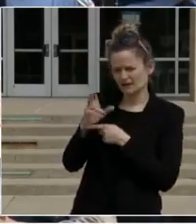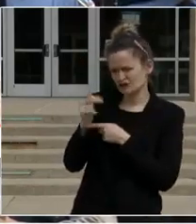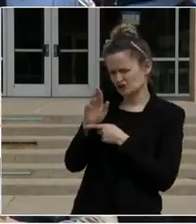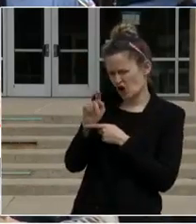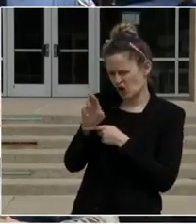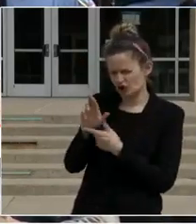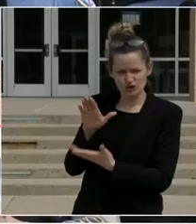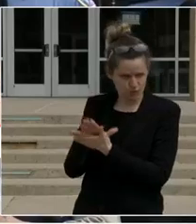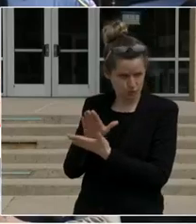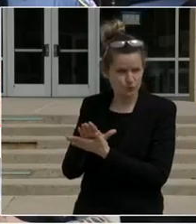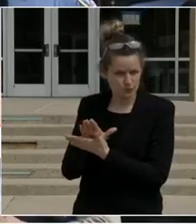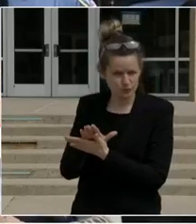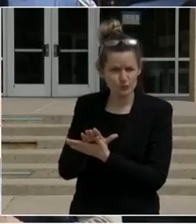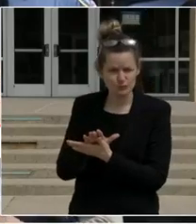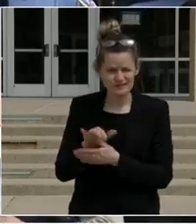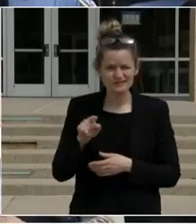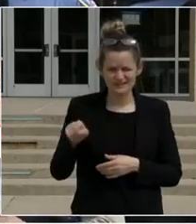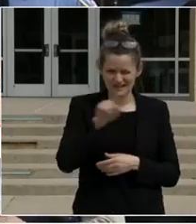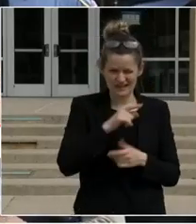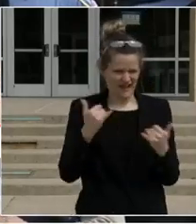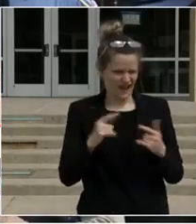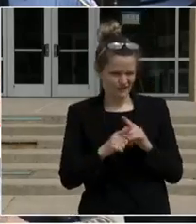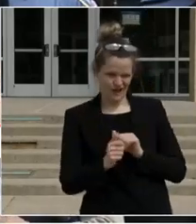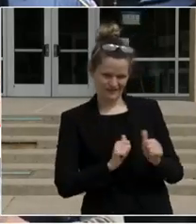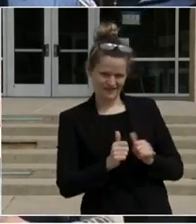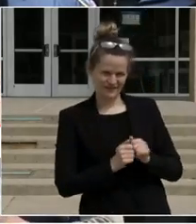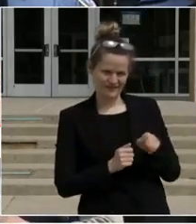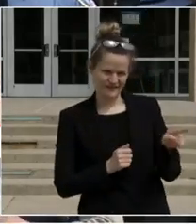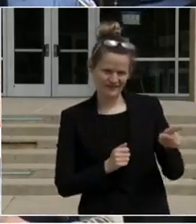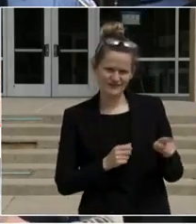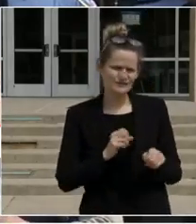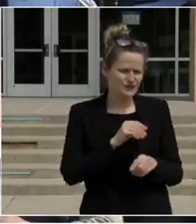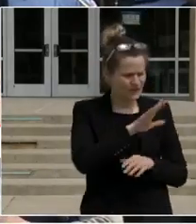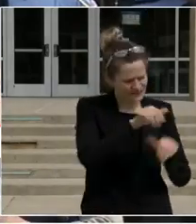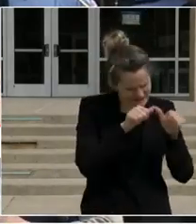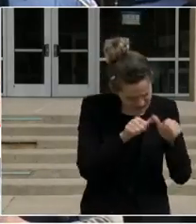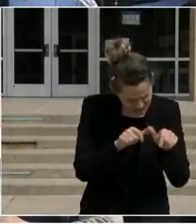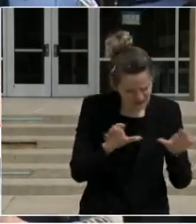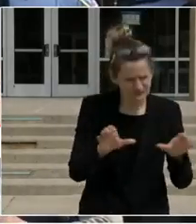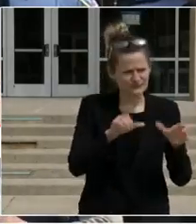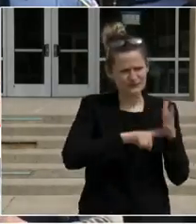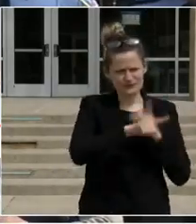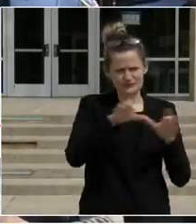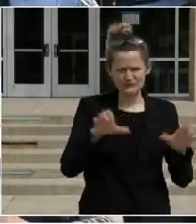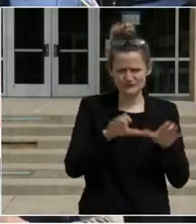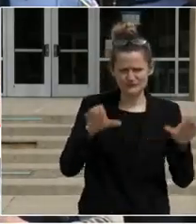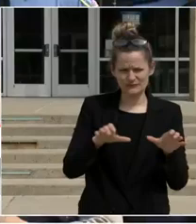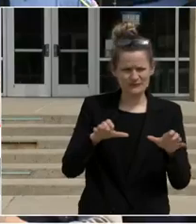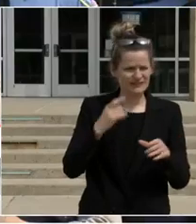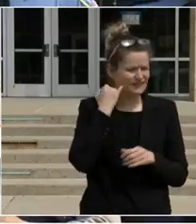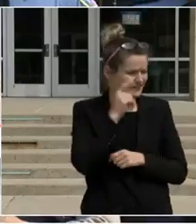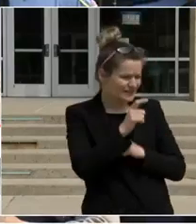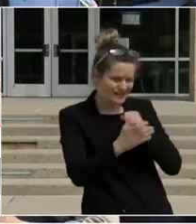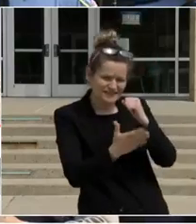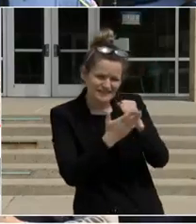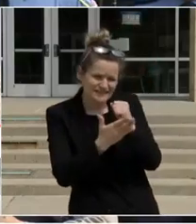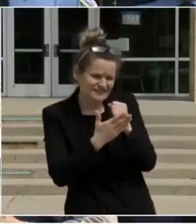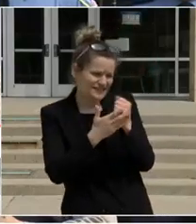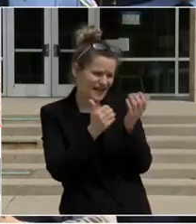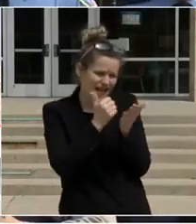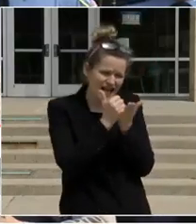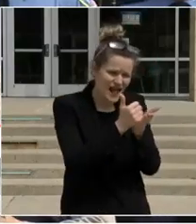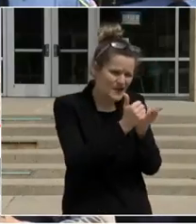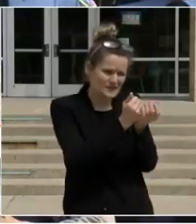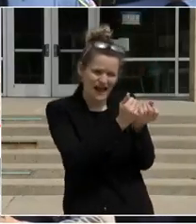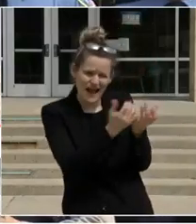investment, continue to do what you do. And obviously, if there's anything that we can do from the Metropolitan Police Department to assist in that endeavor, getting our recruiting team out